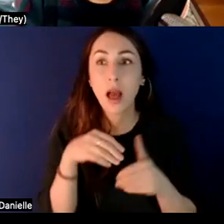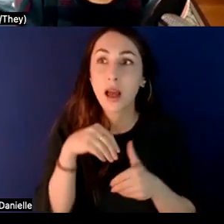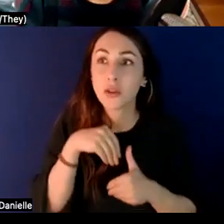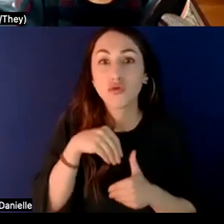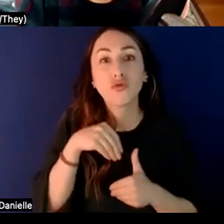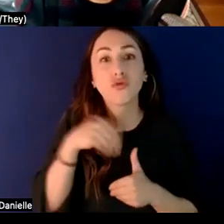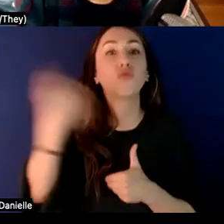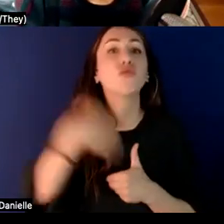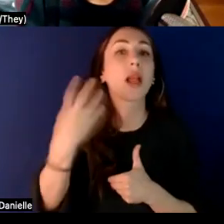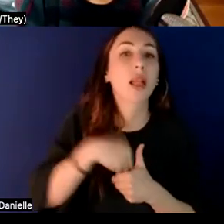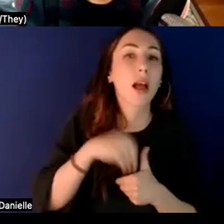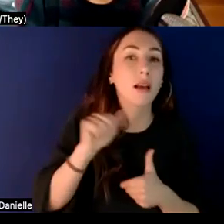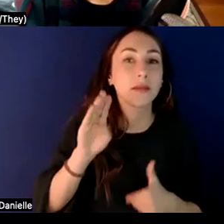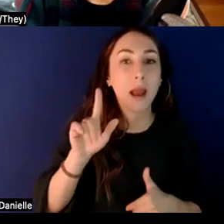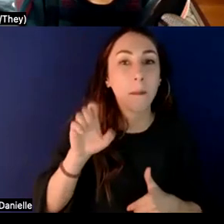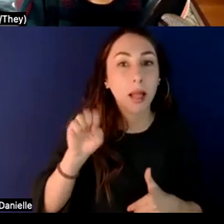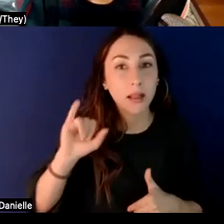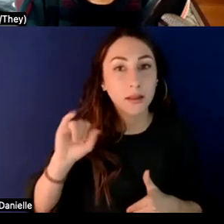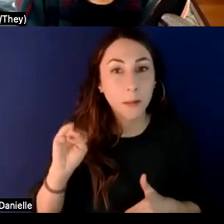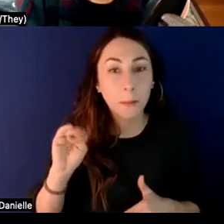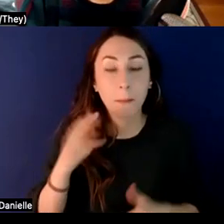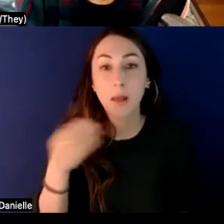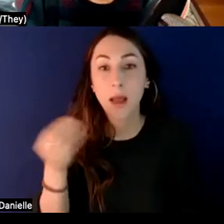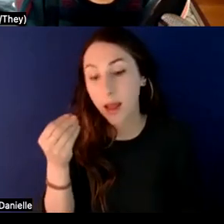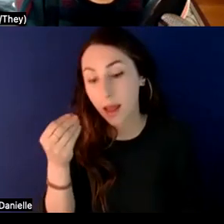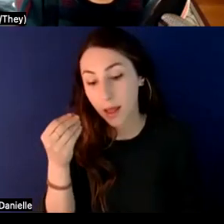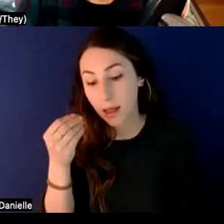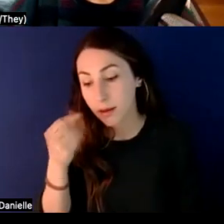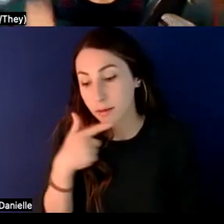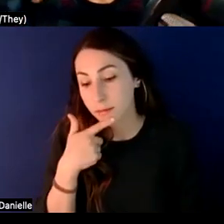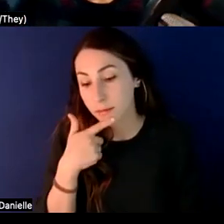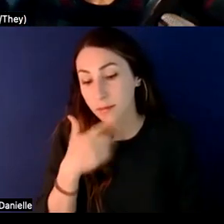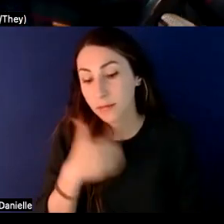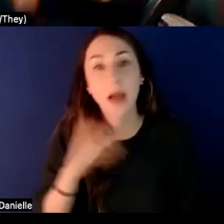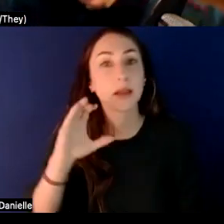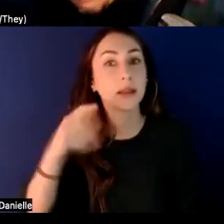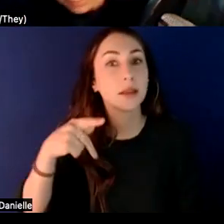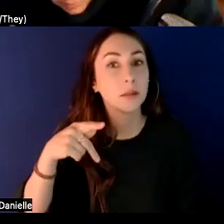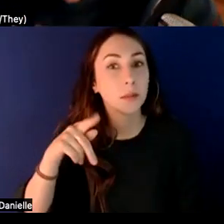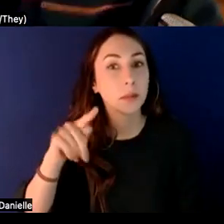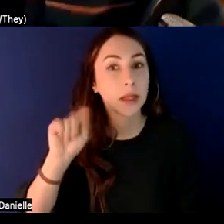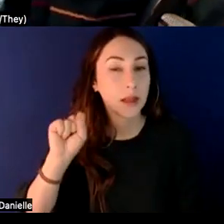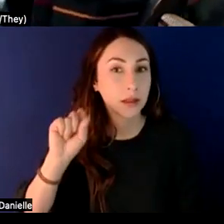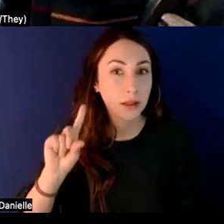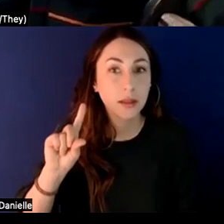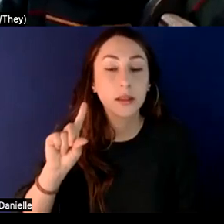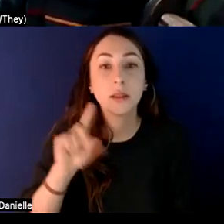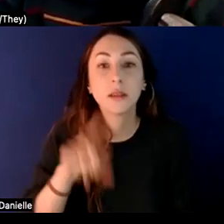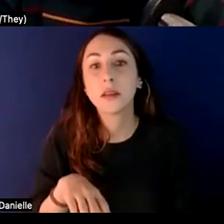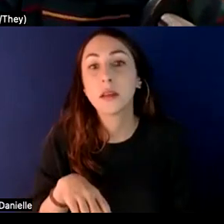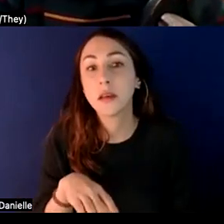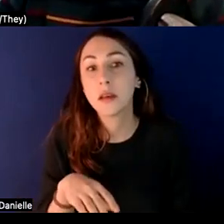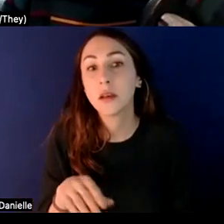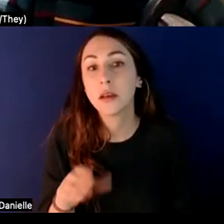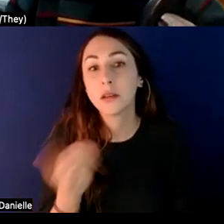ableism and like with my complex PTSD. So I found that I didn't